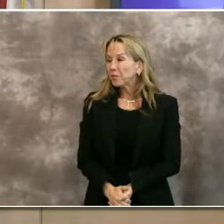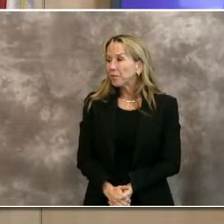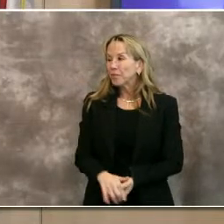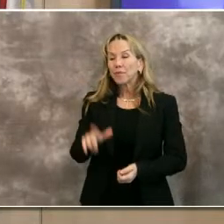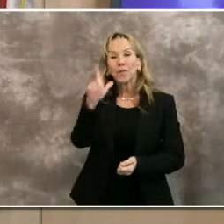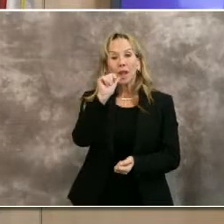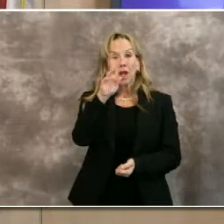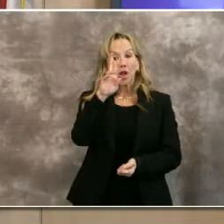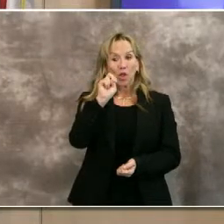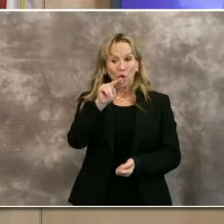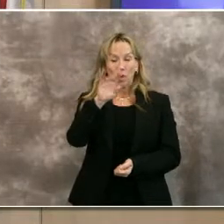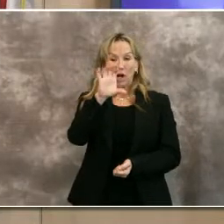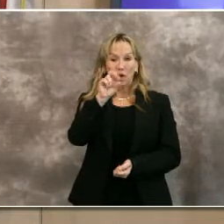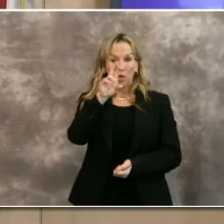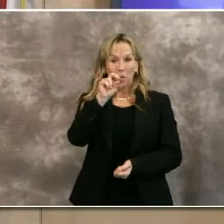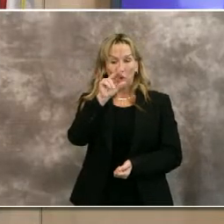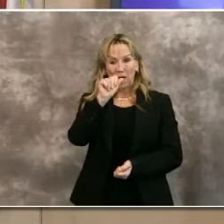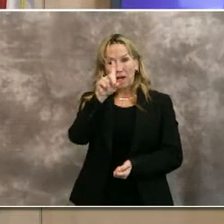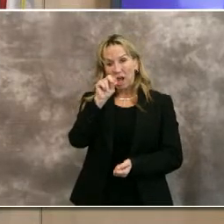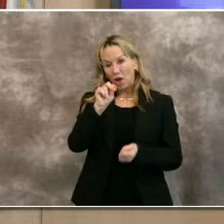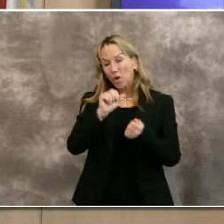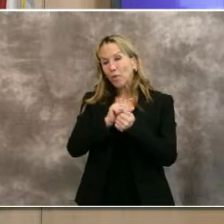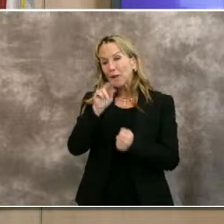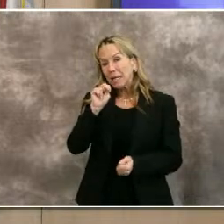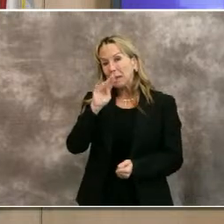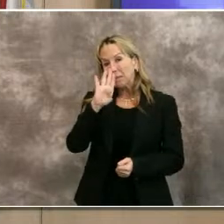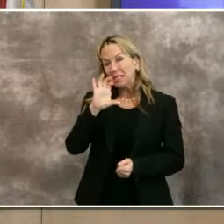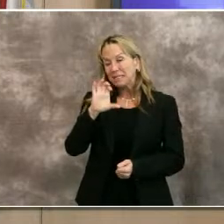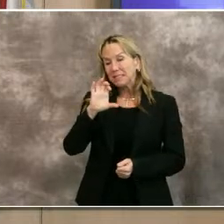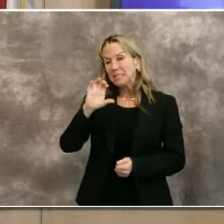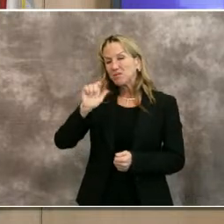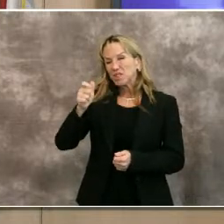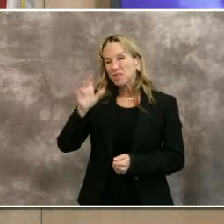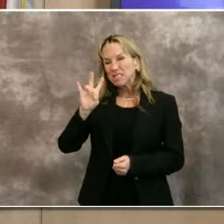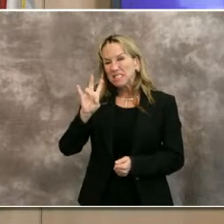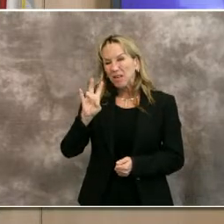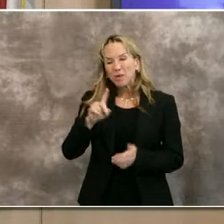Lauren Coronado with NBC7. Please state your question.